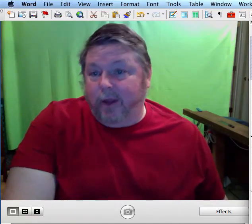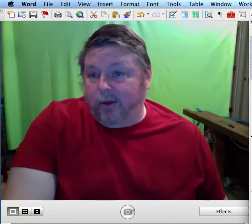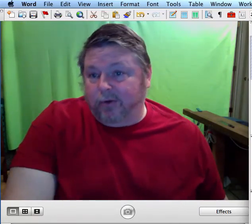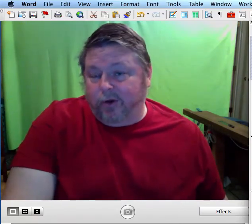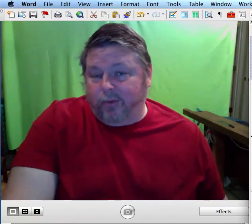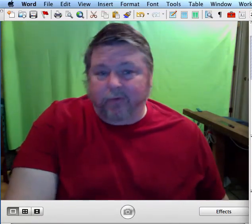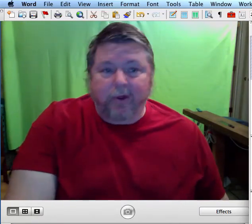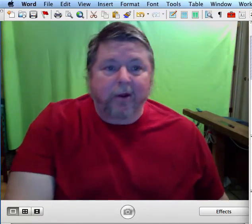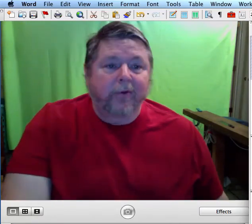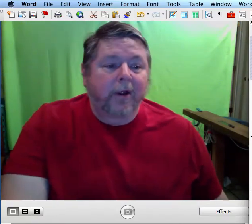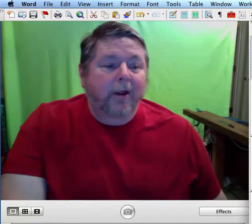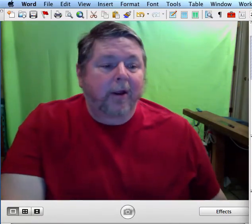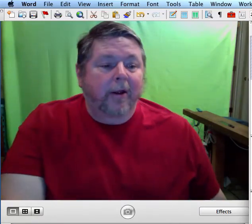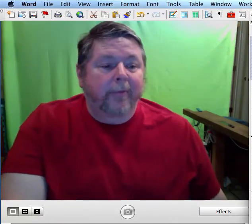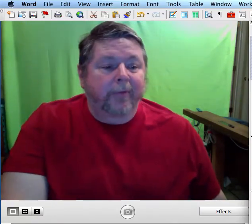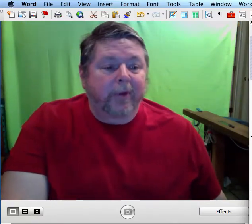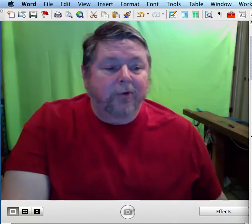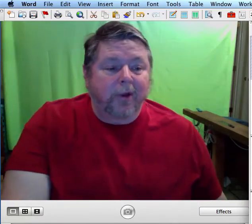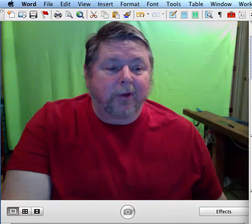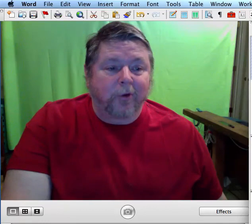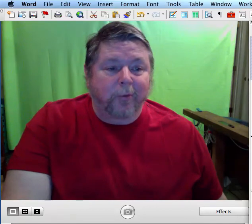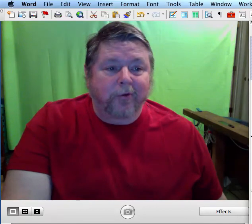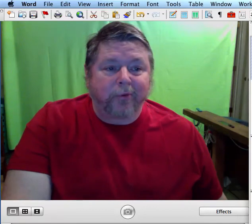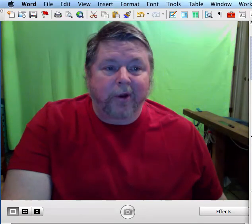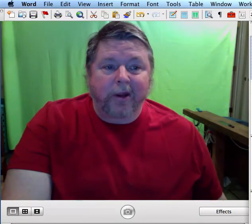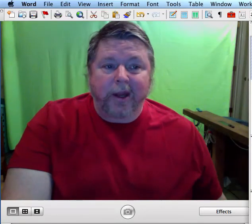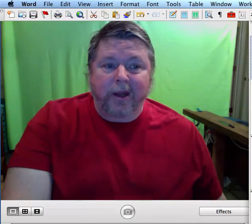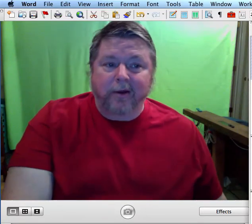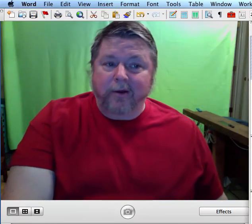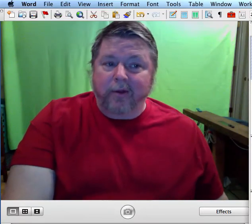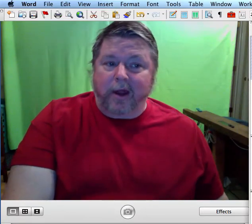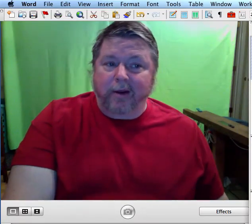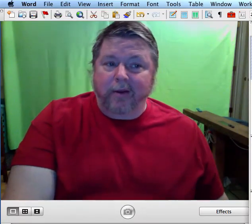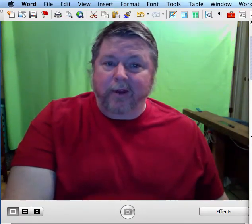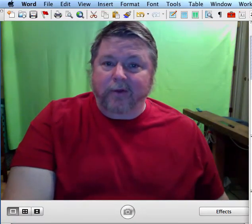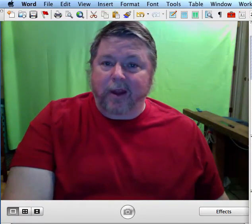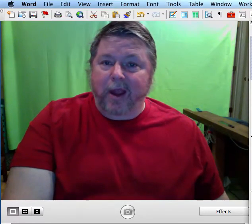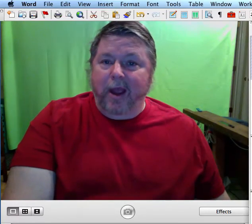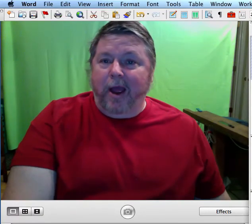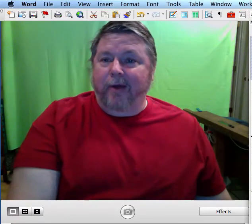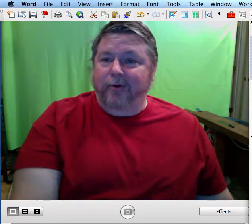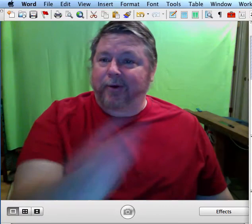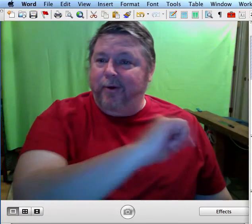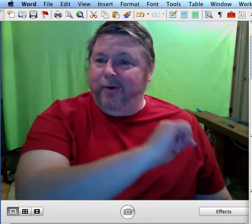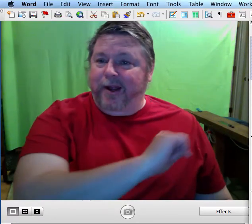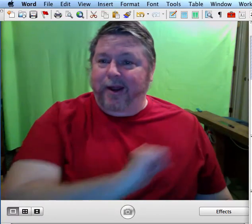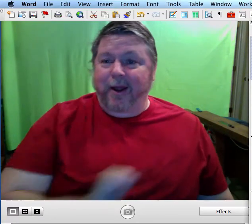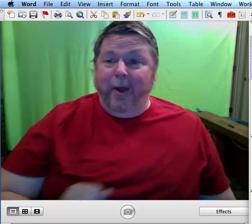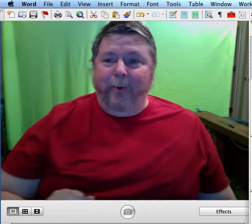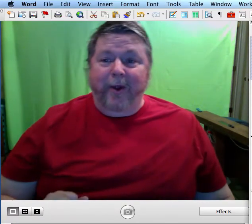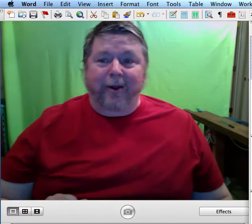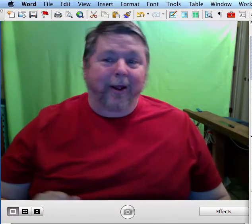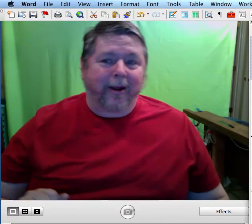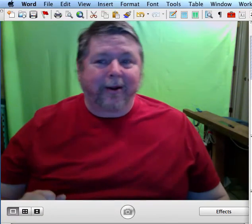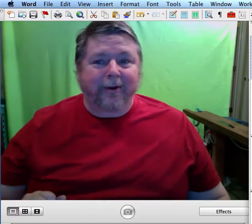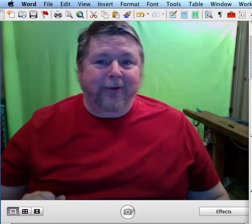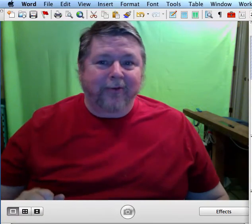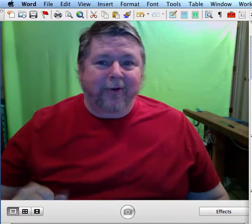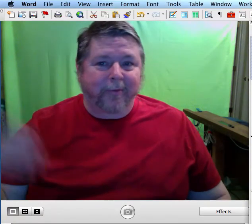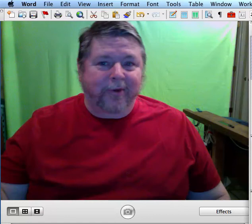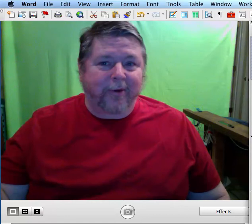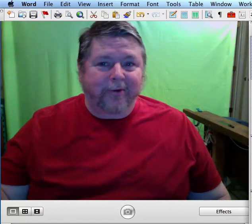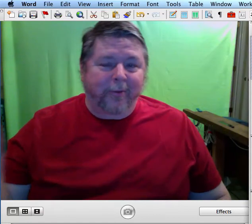something else that you might have thought of? Usually interpreters are pretty keen to do that because it's like, oh, you noticed that, huh? Well, I